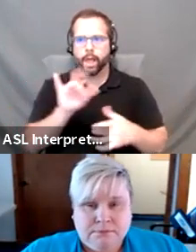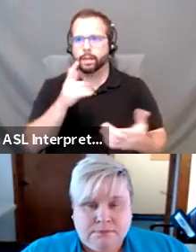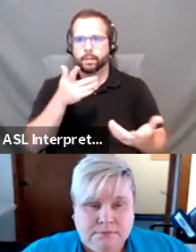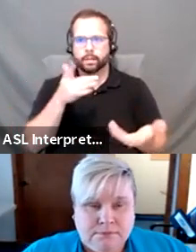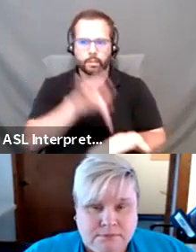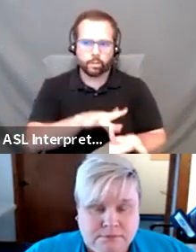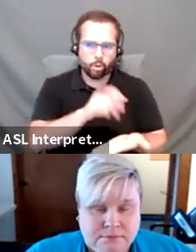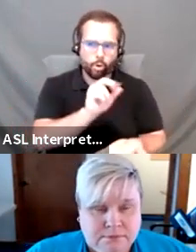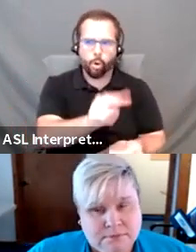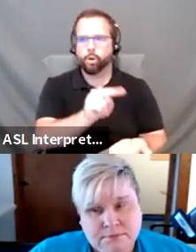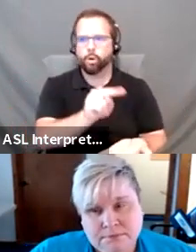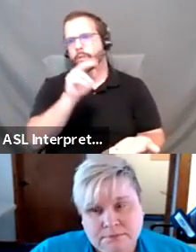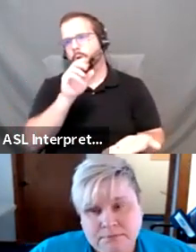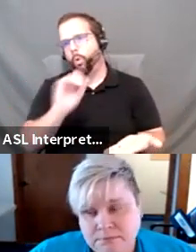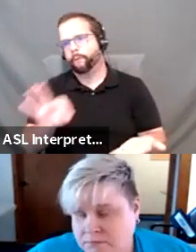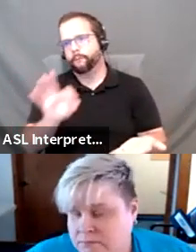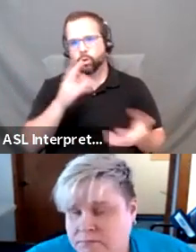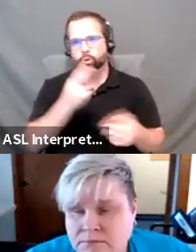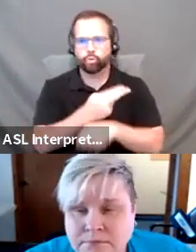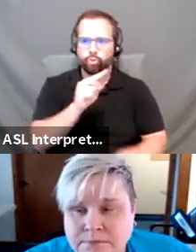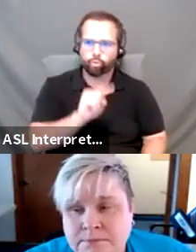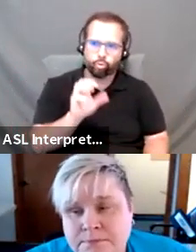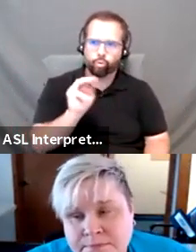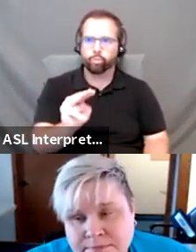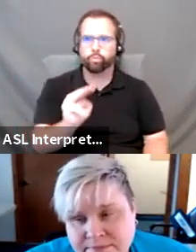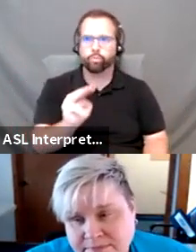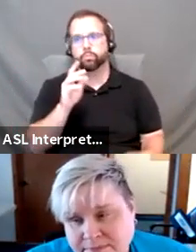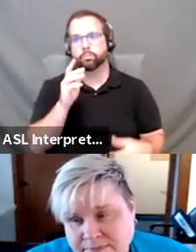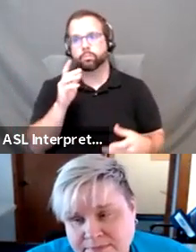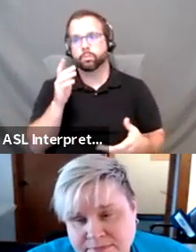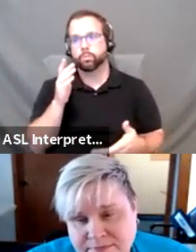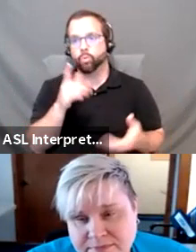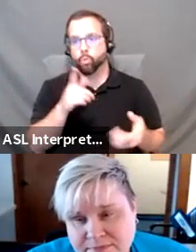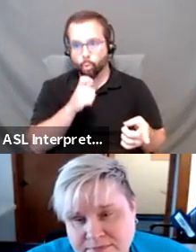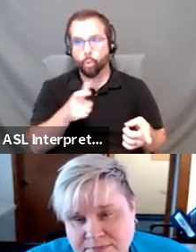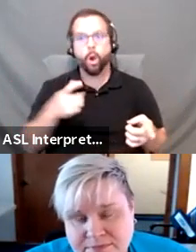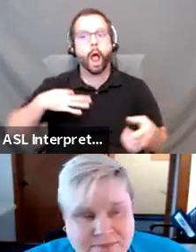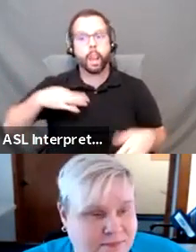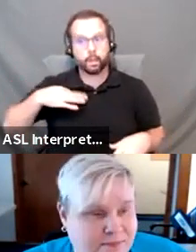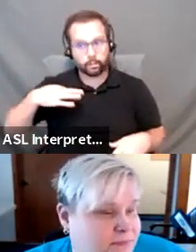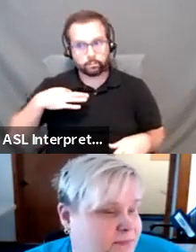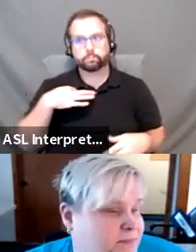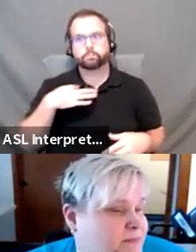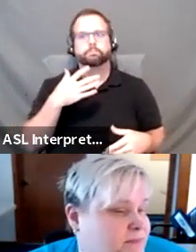and helps them with their doctor's appointments through telehealth. Very awesome. Thank you.